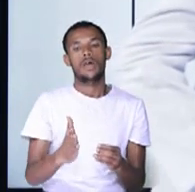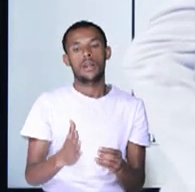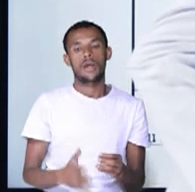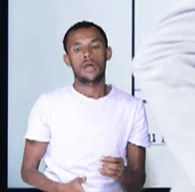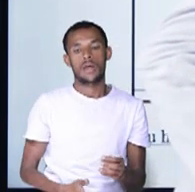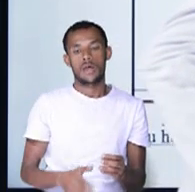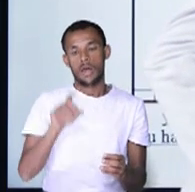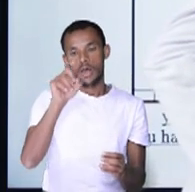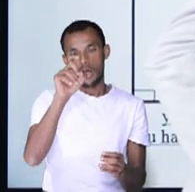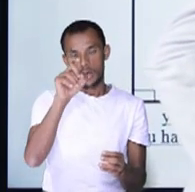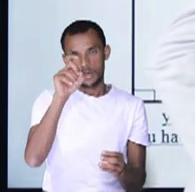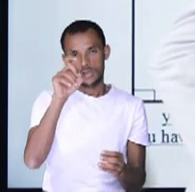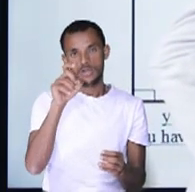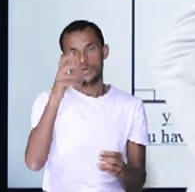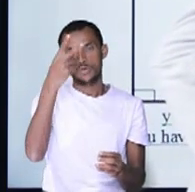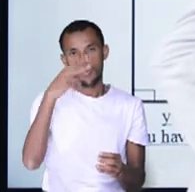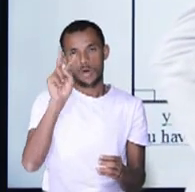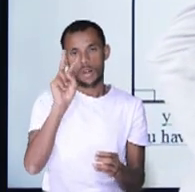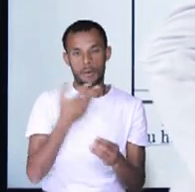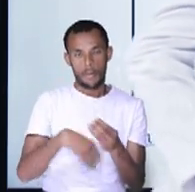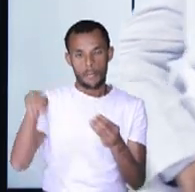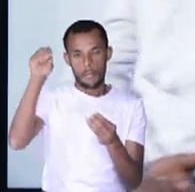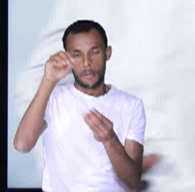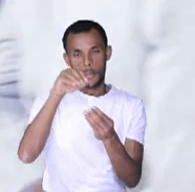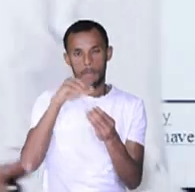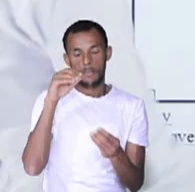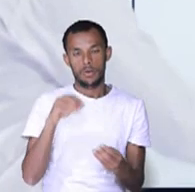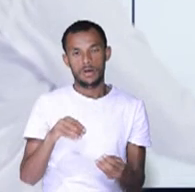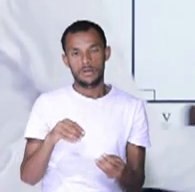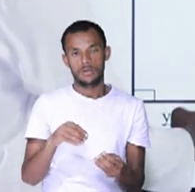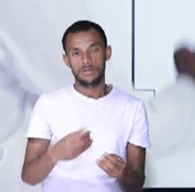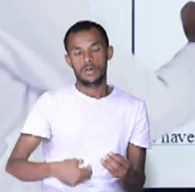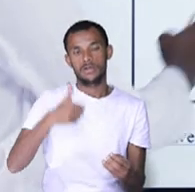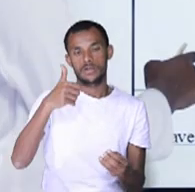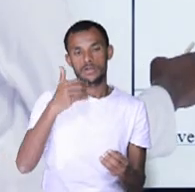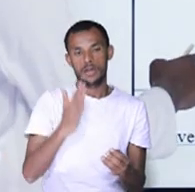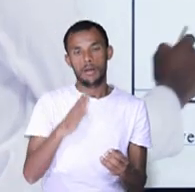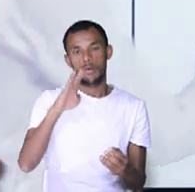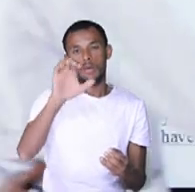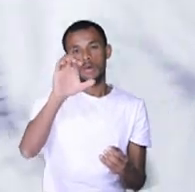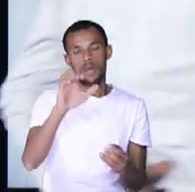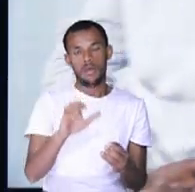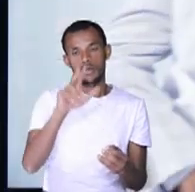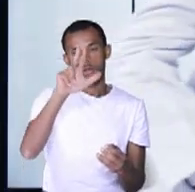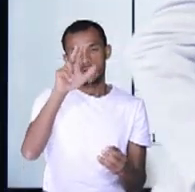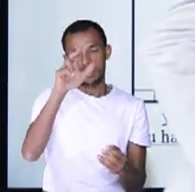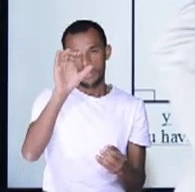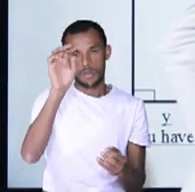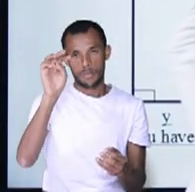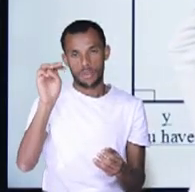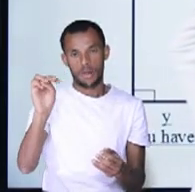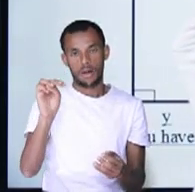That is x square, then plus the other side is BE, which is 3 centimeter.